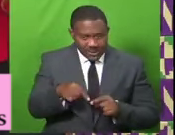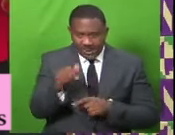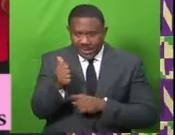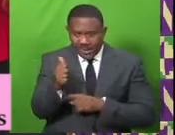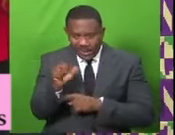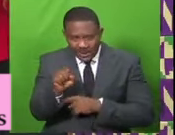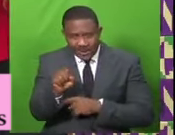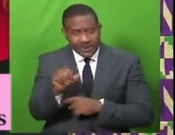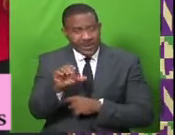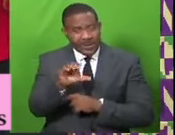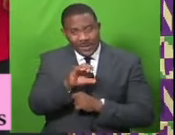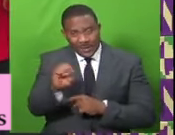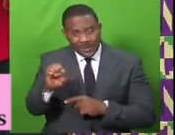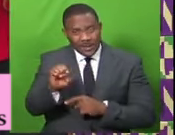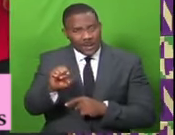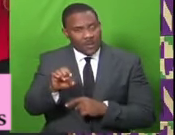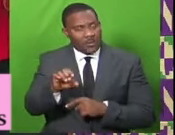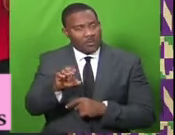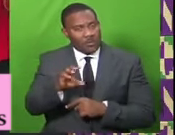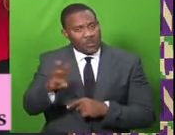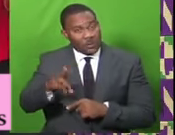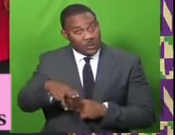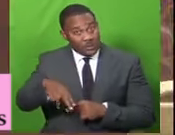Eastern, and Western North regions.